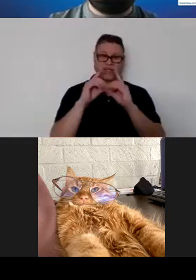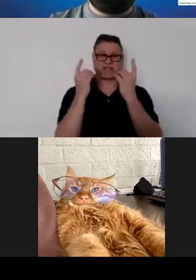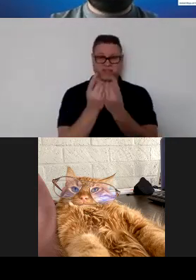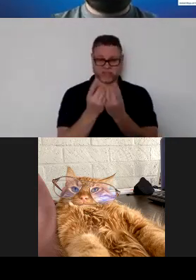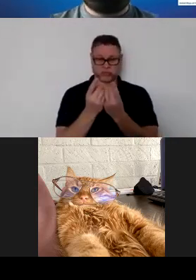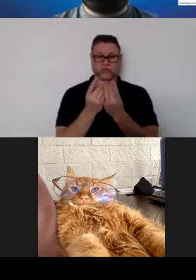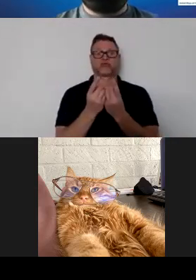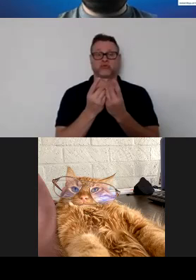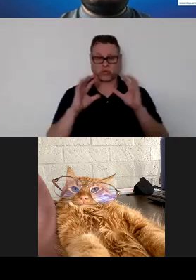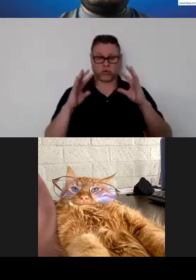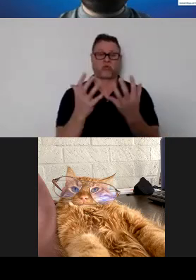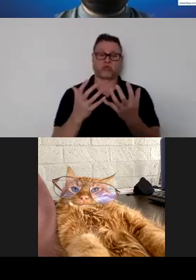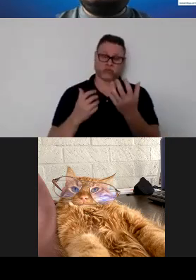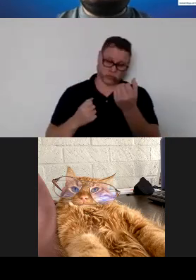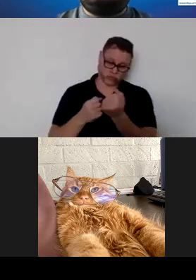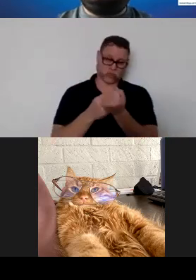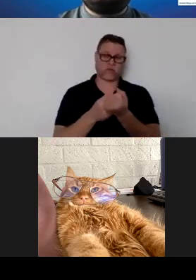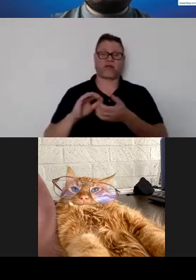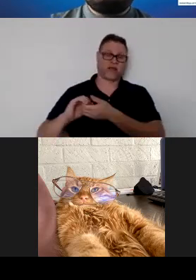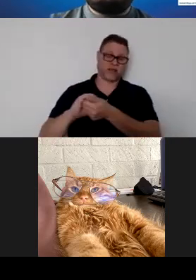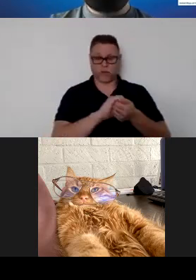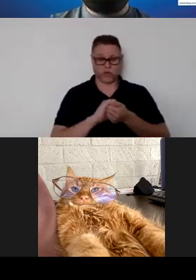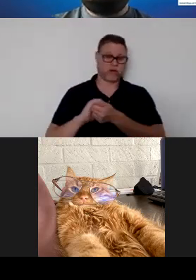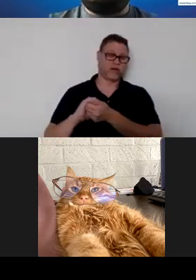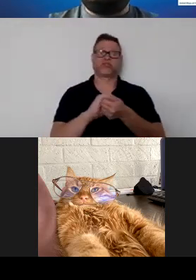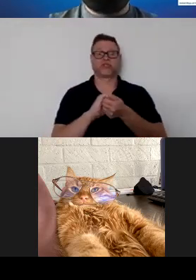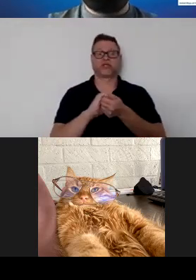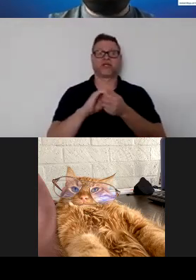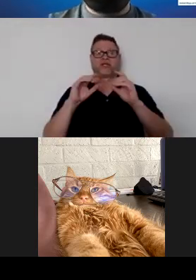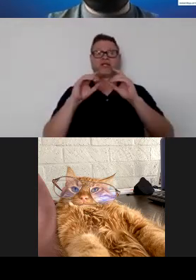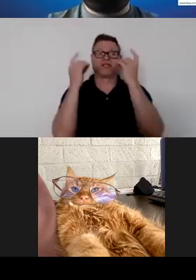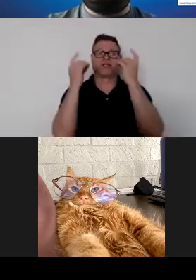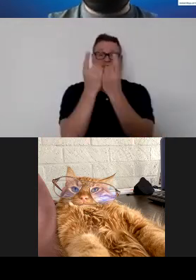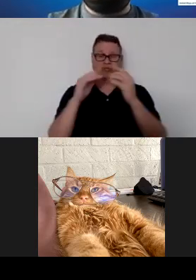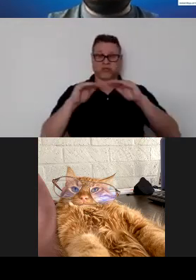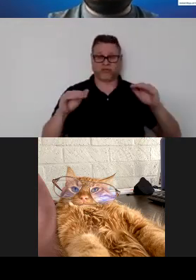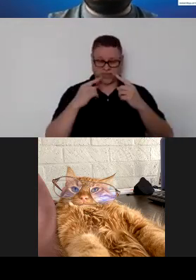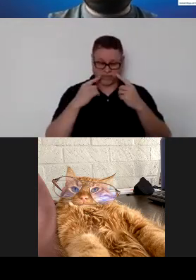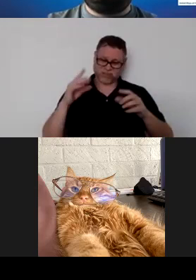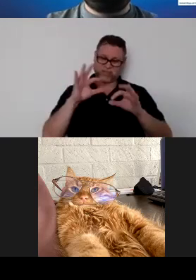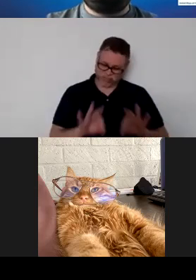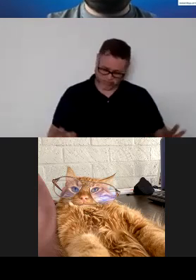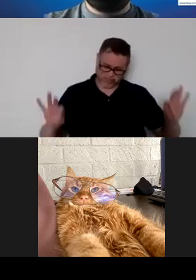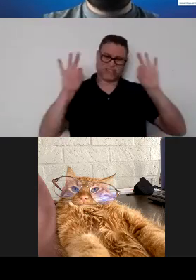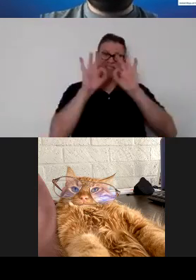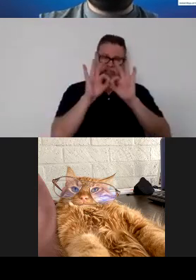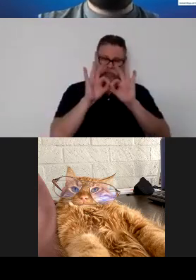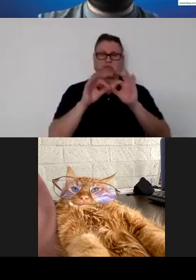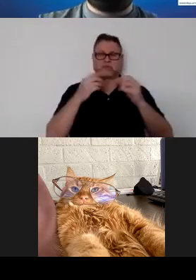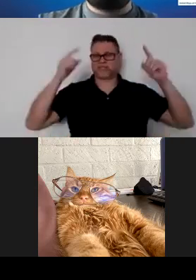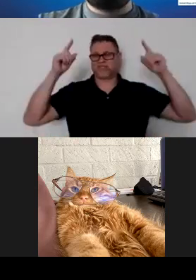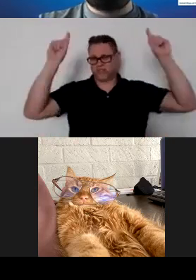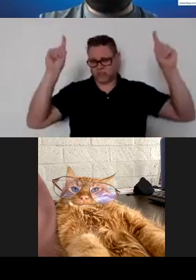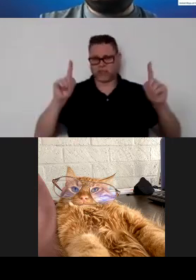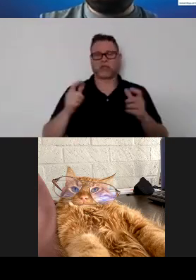support. Collaboration at the district level is essential to the successful implementation, especially in medium to large